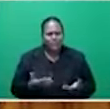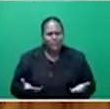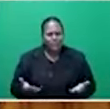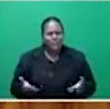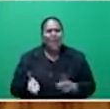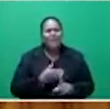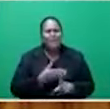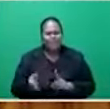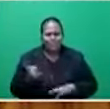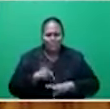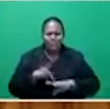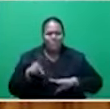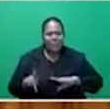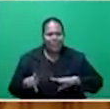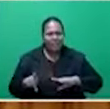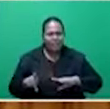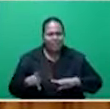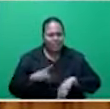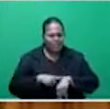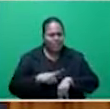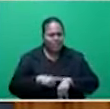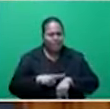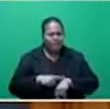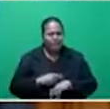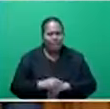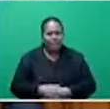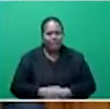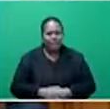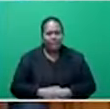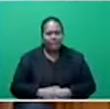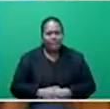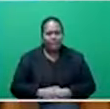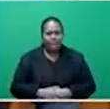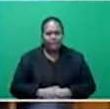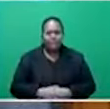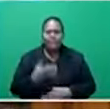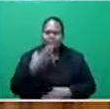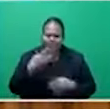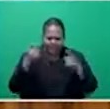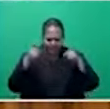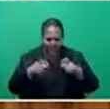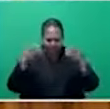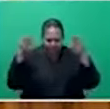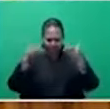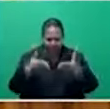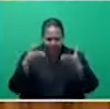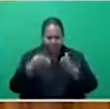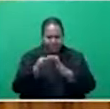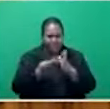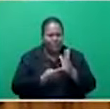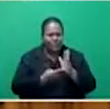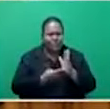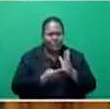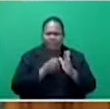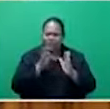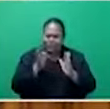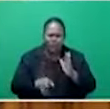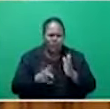of parliamentary time. I mean, he should just stick to the budget instead of reading a letter and defaming